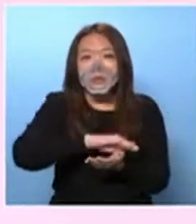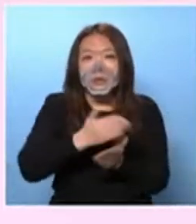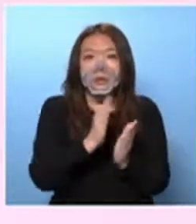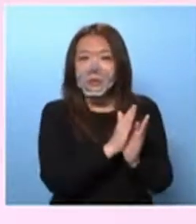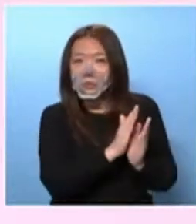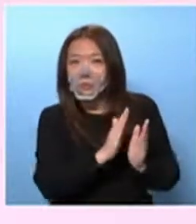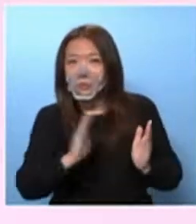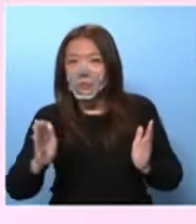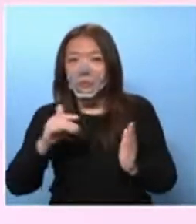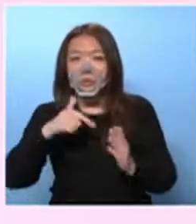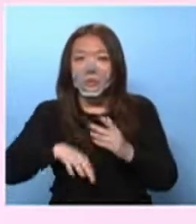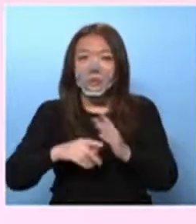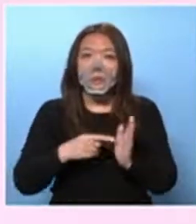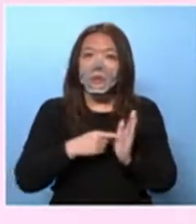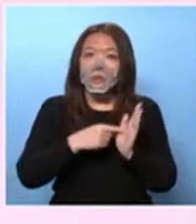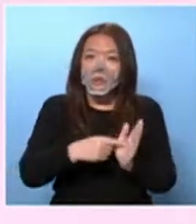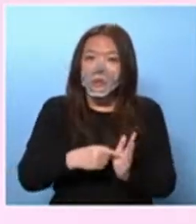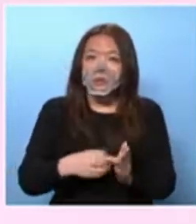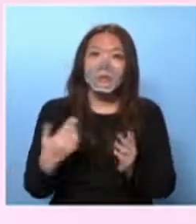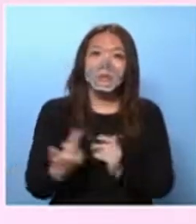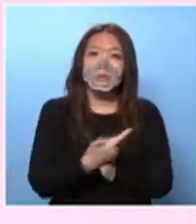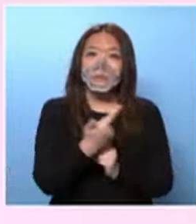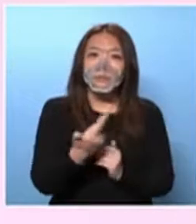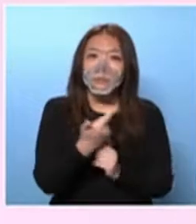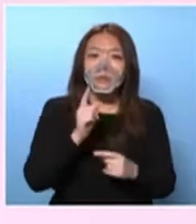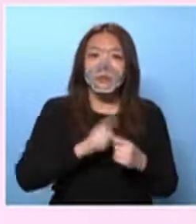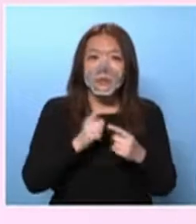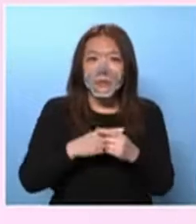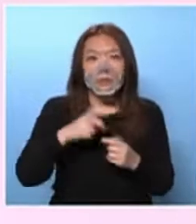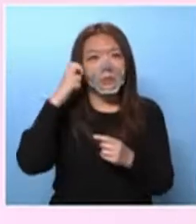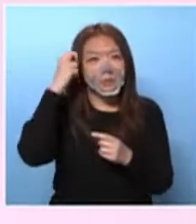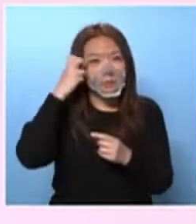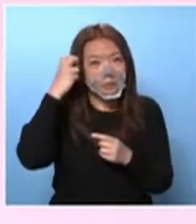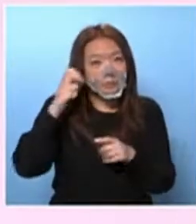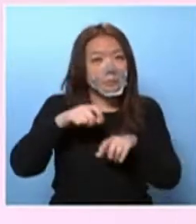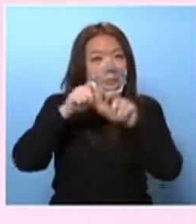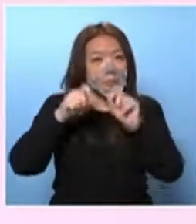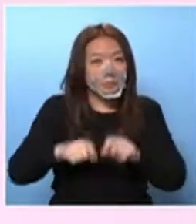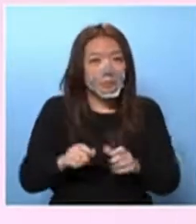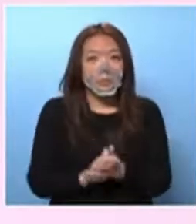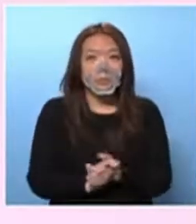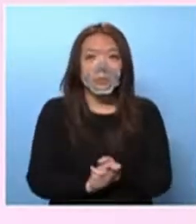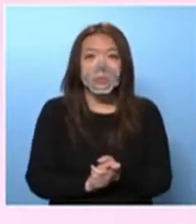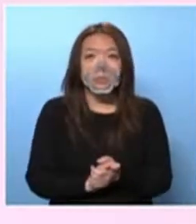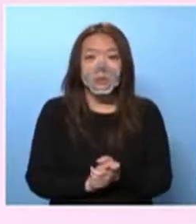issues have emerged, such as the imbalance in economic development,